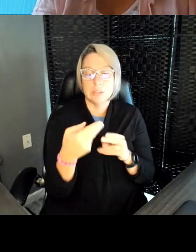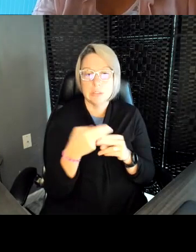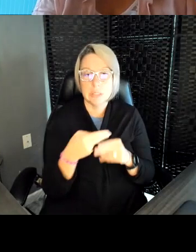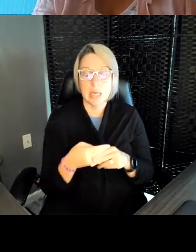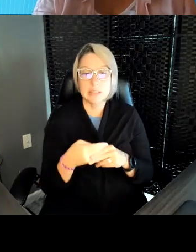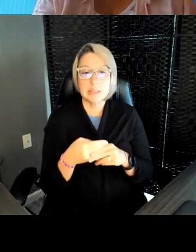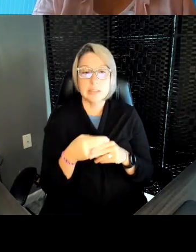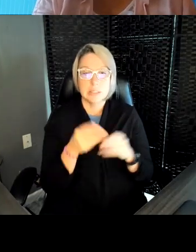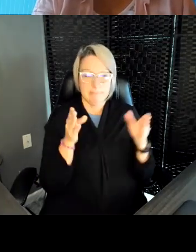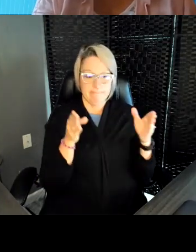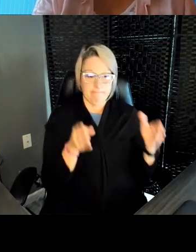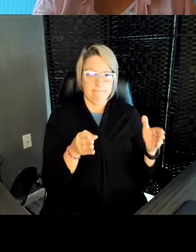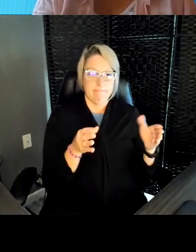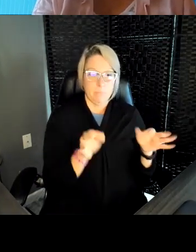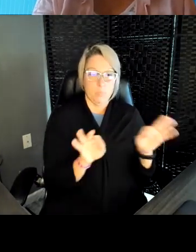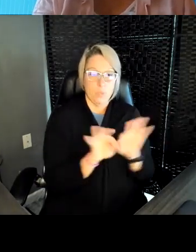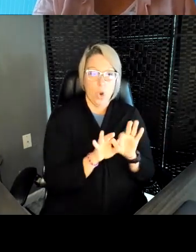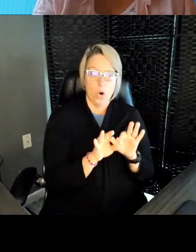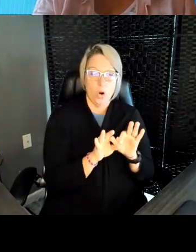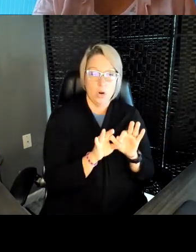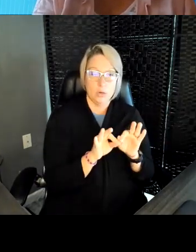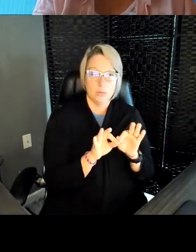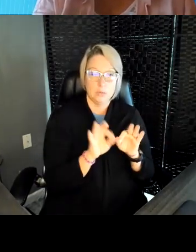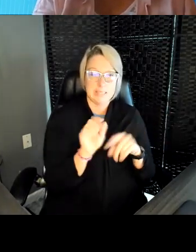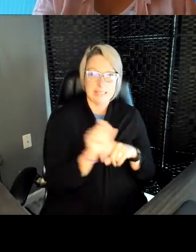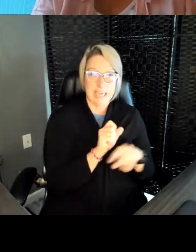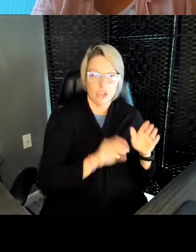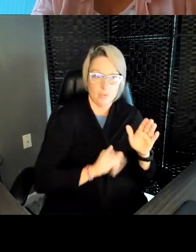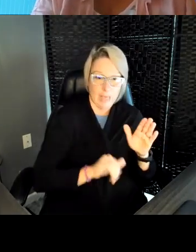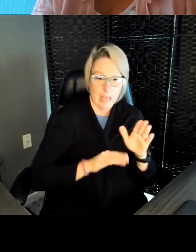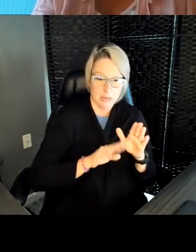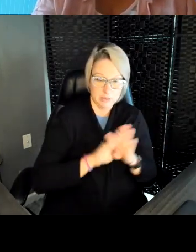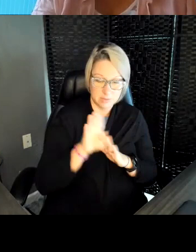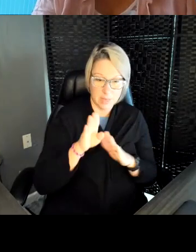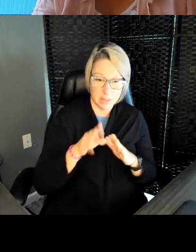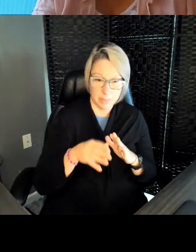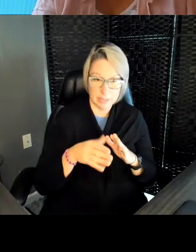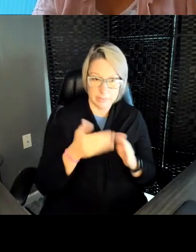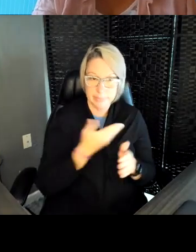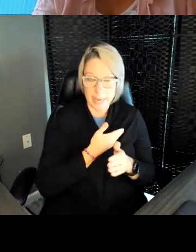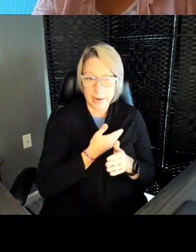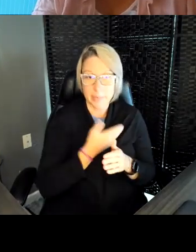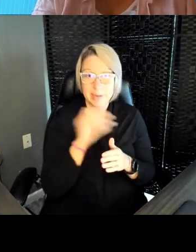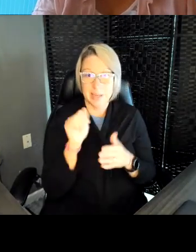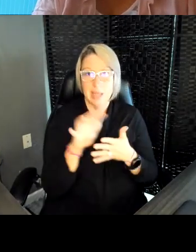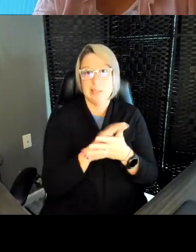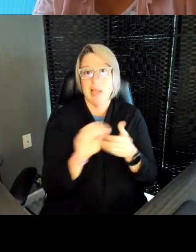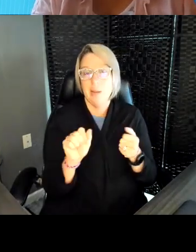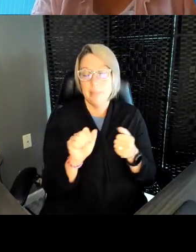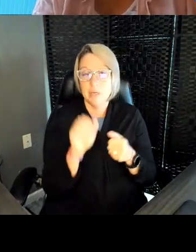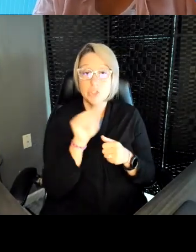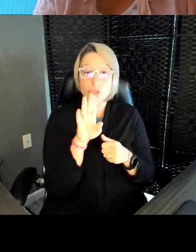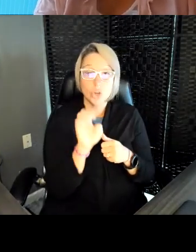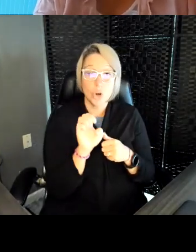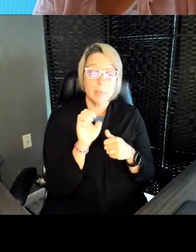period of a developing fetus, the results can be very, very damaging. So it can be things like legal drugs,